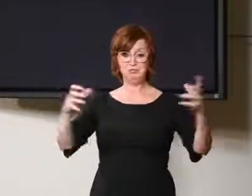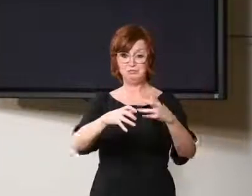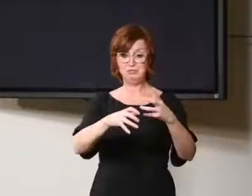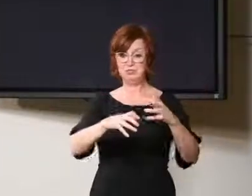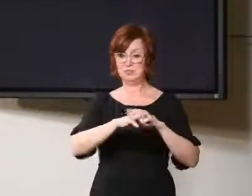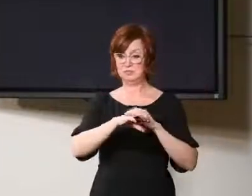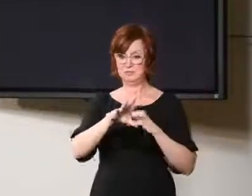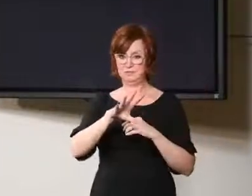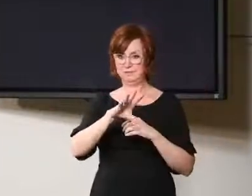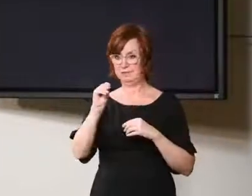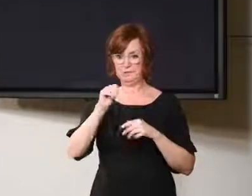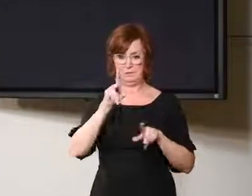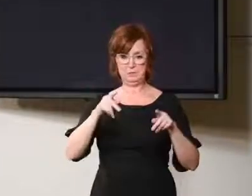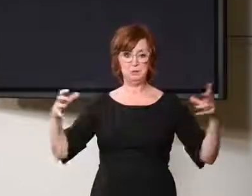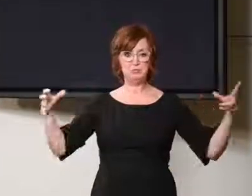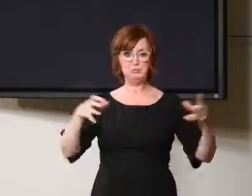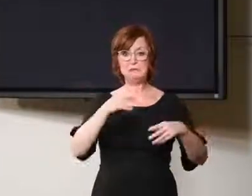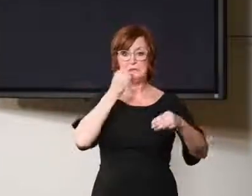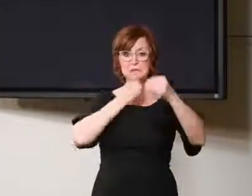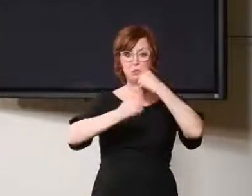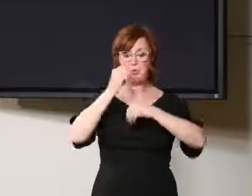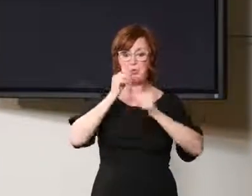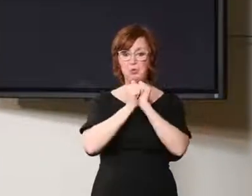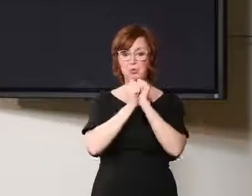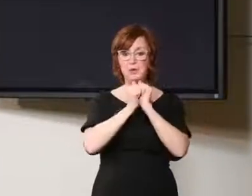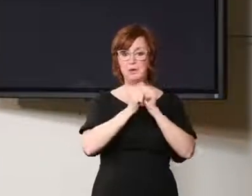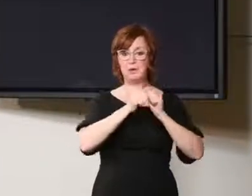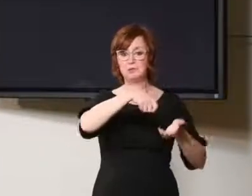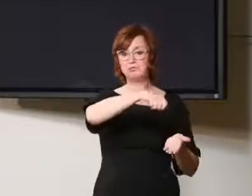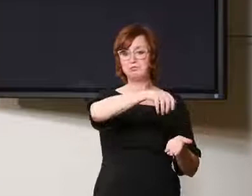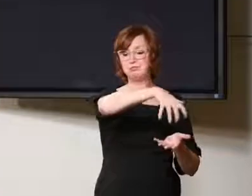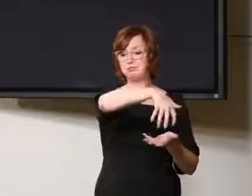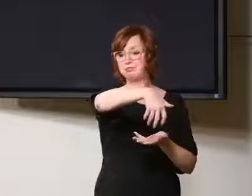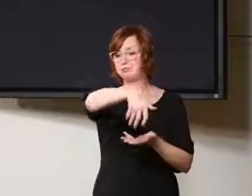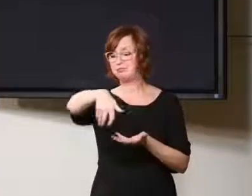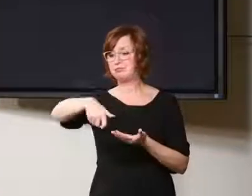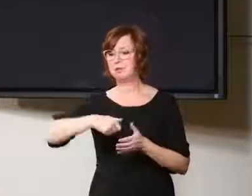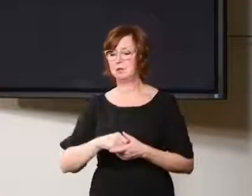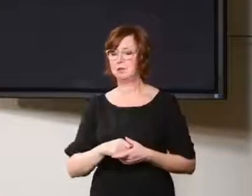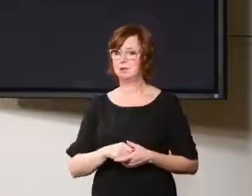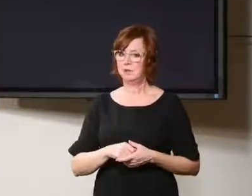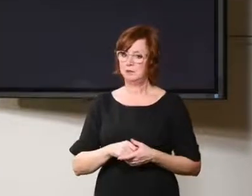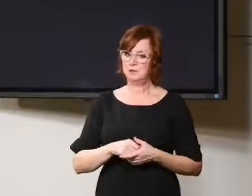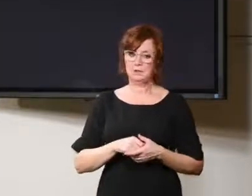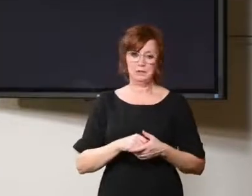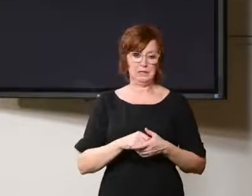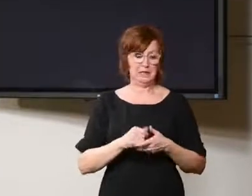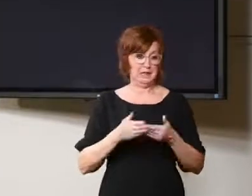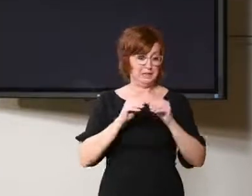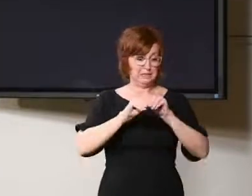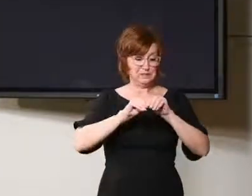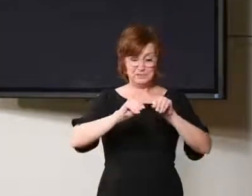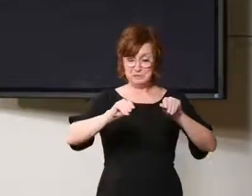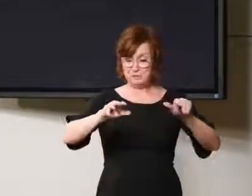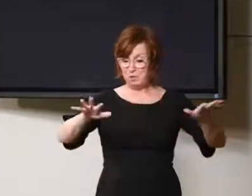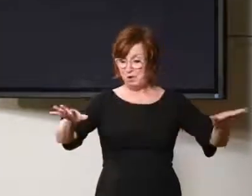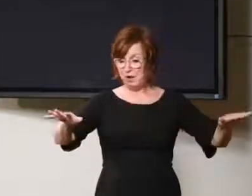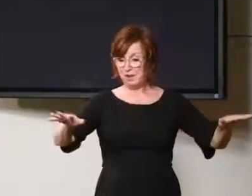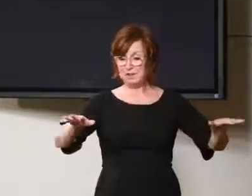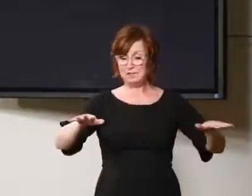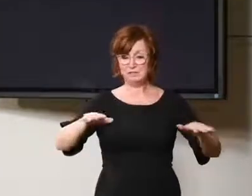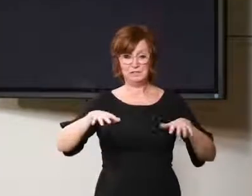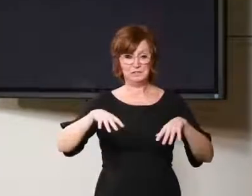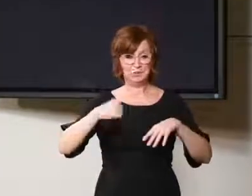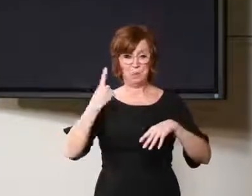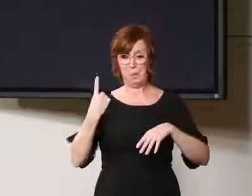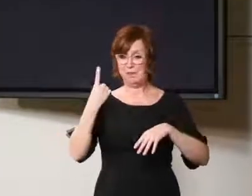the 50 or 100 neighborhood can pass this disease off to a large number of people in a very short